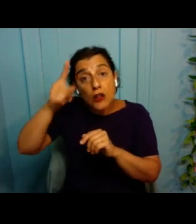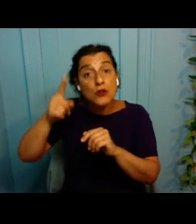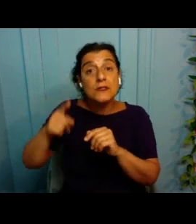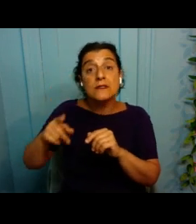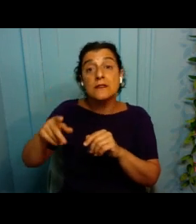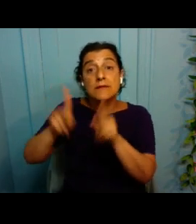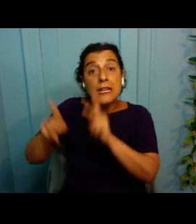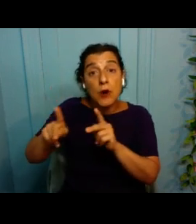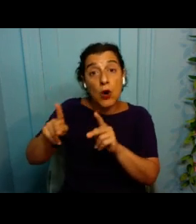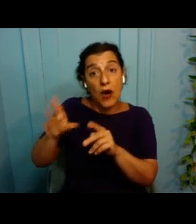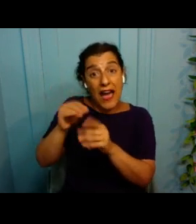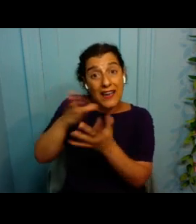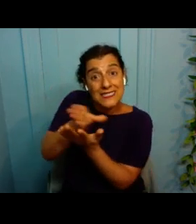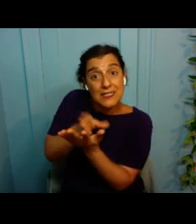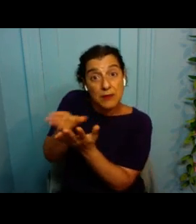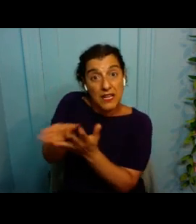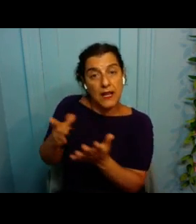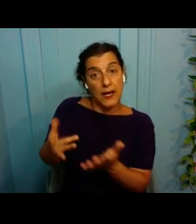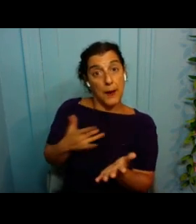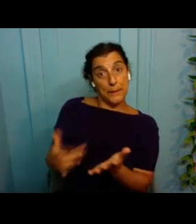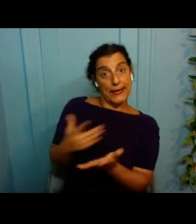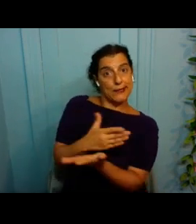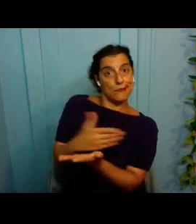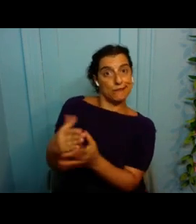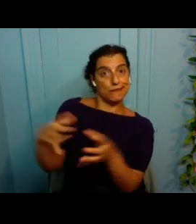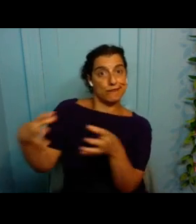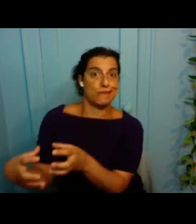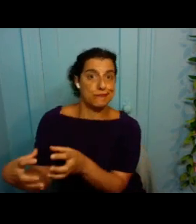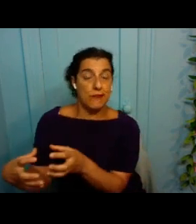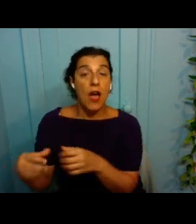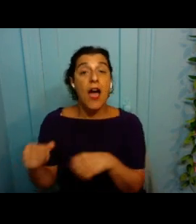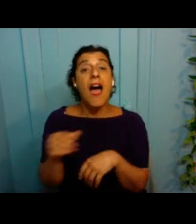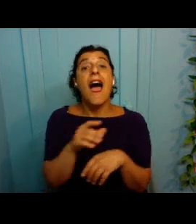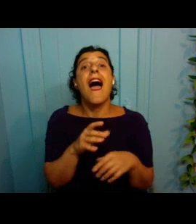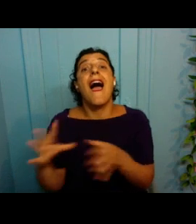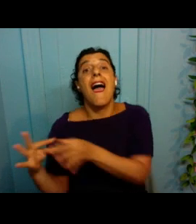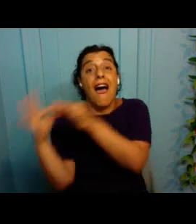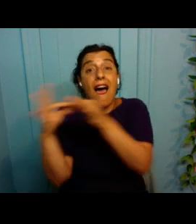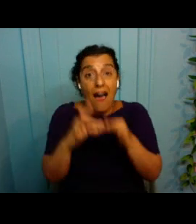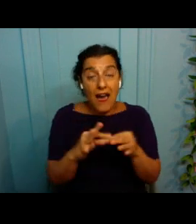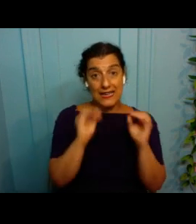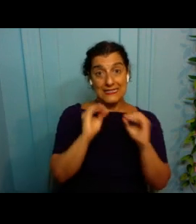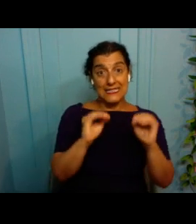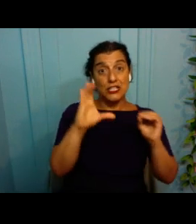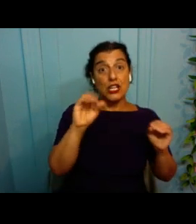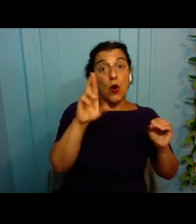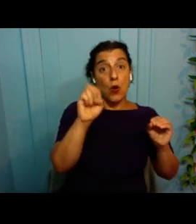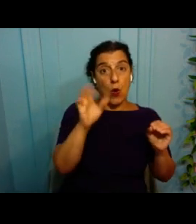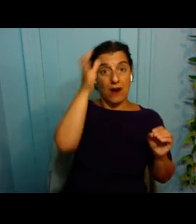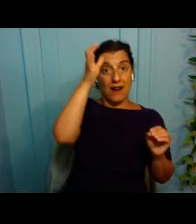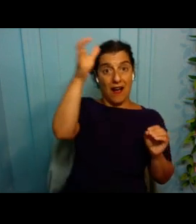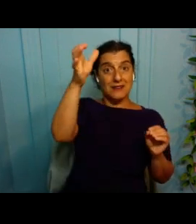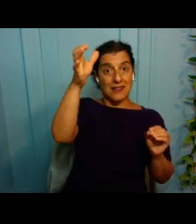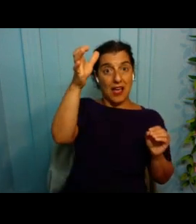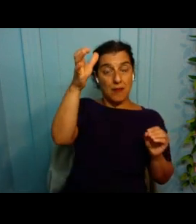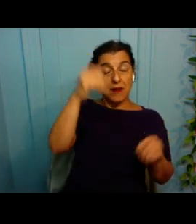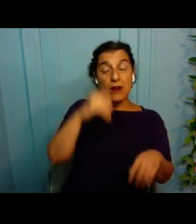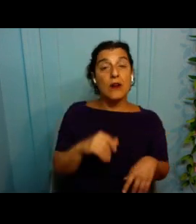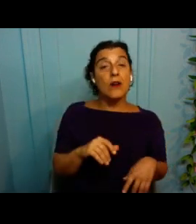disciplines in conjunction with teaching core concepts. So the big idea is to use this as a way